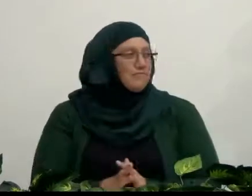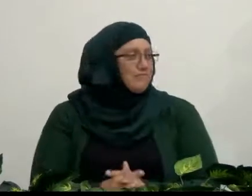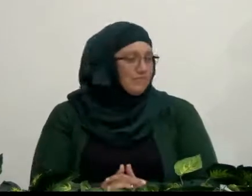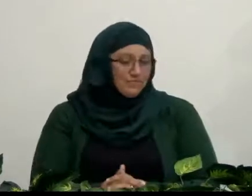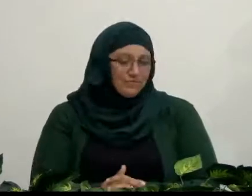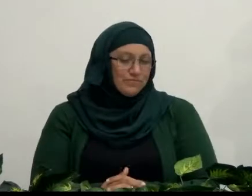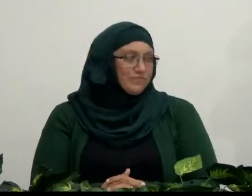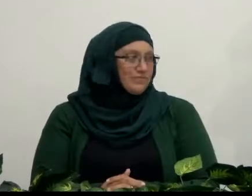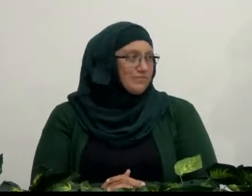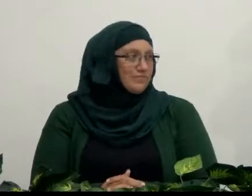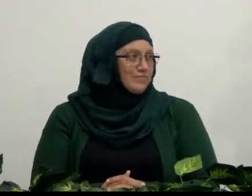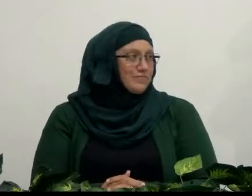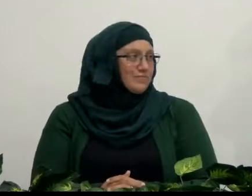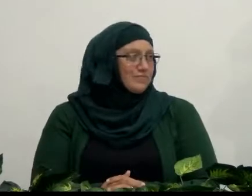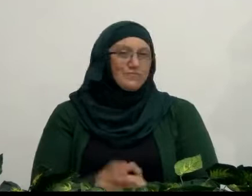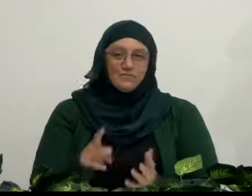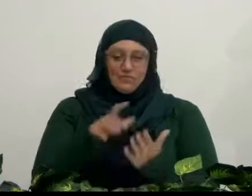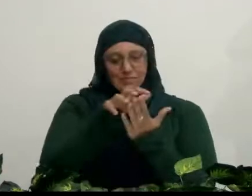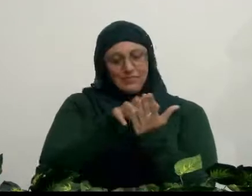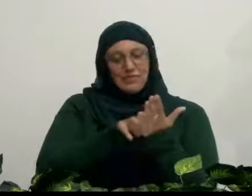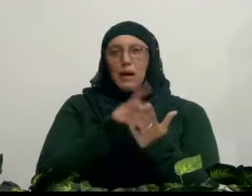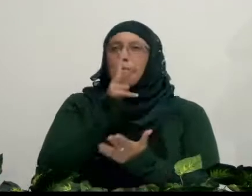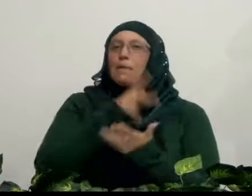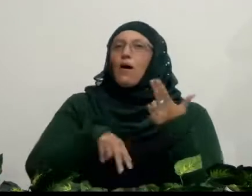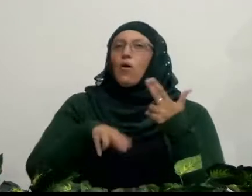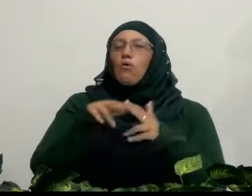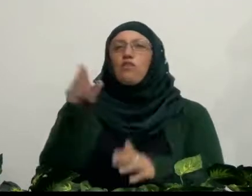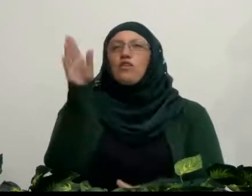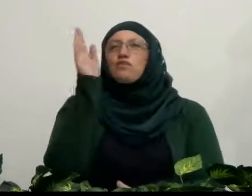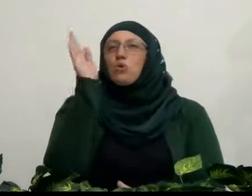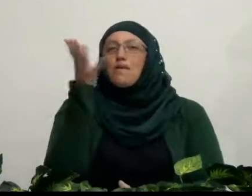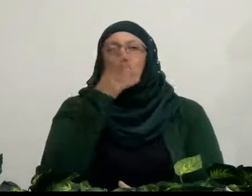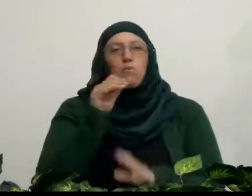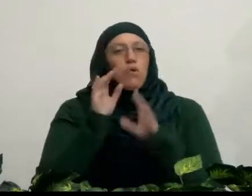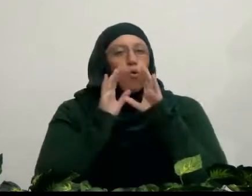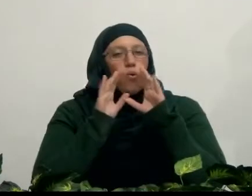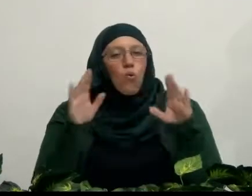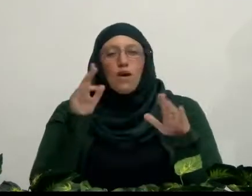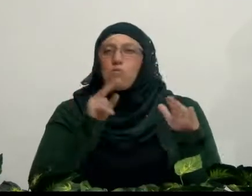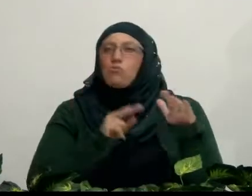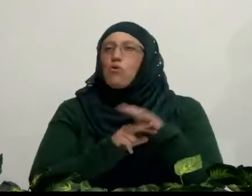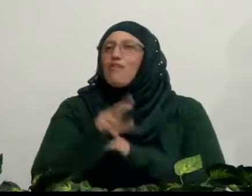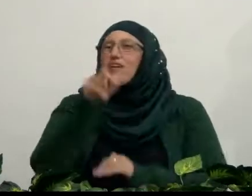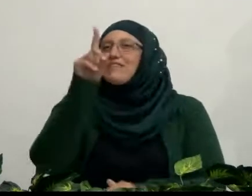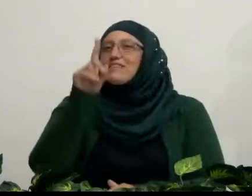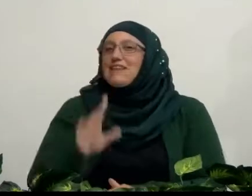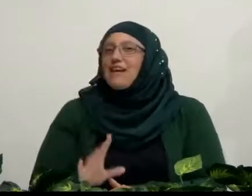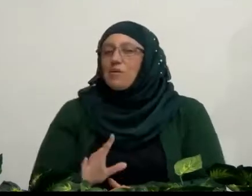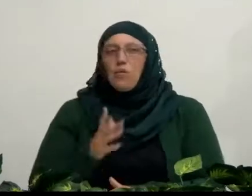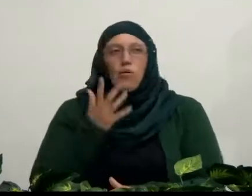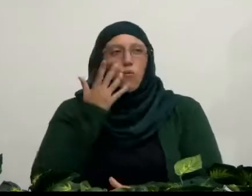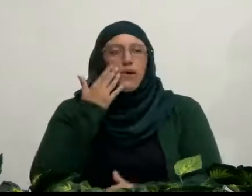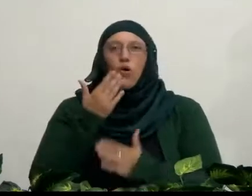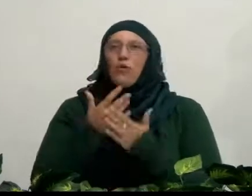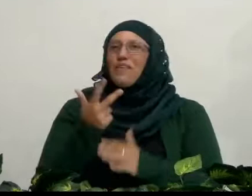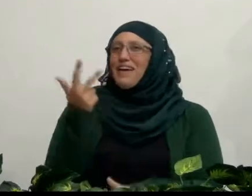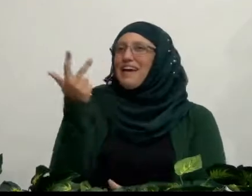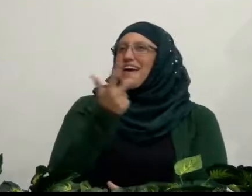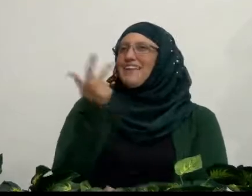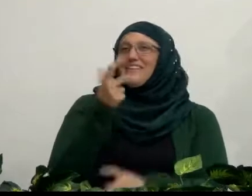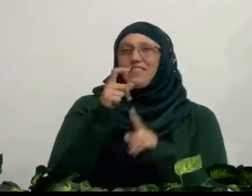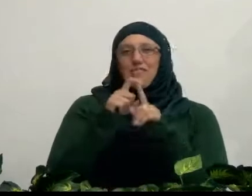this is part of the sermon of the Holy Prophet of Islam delivered on the 18th of